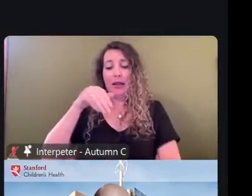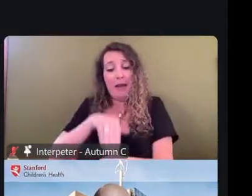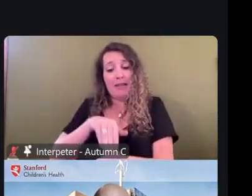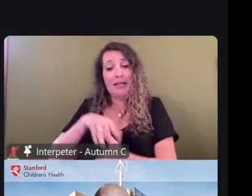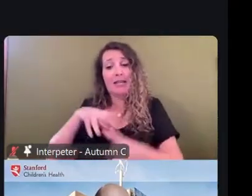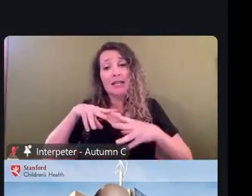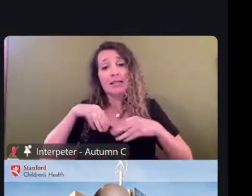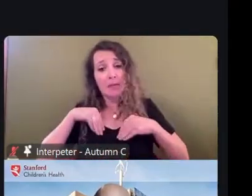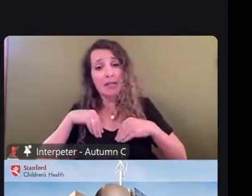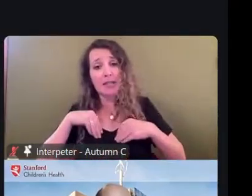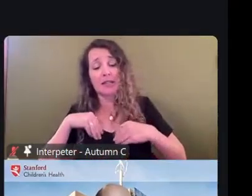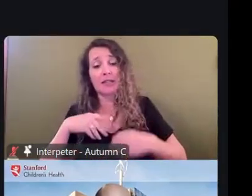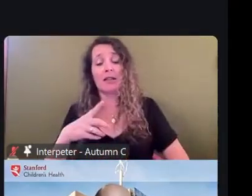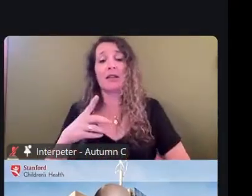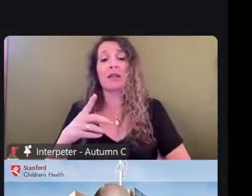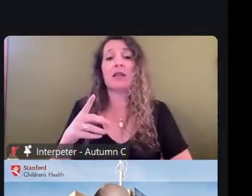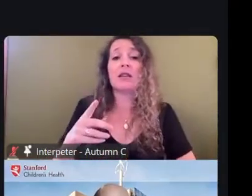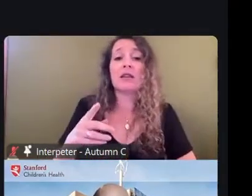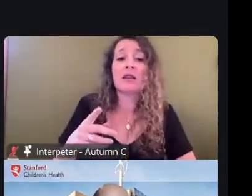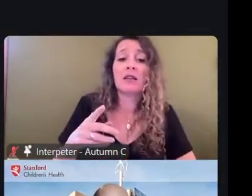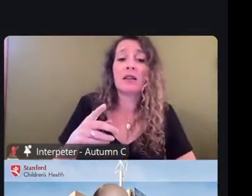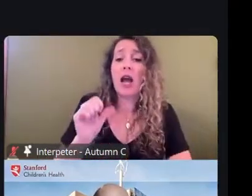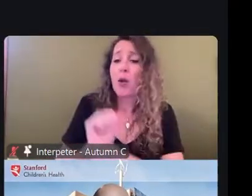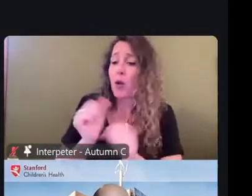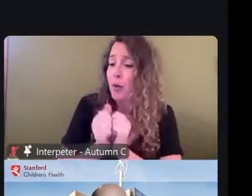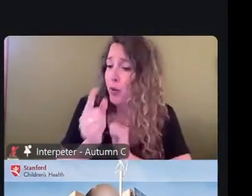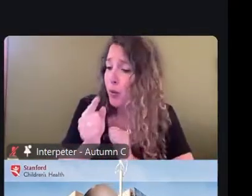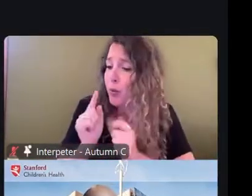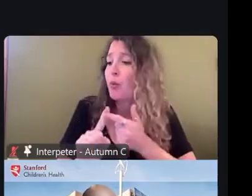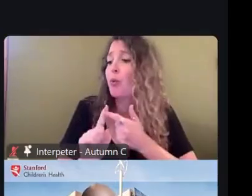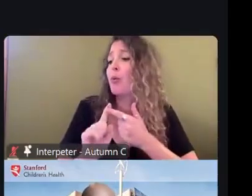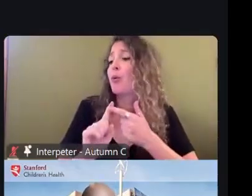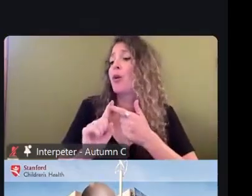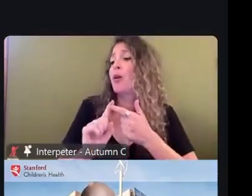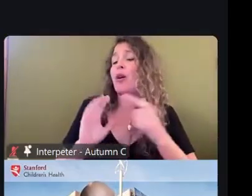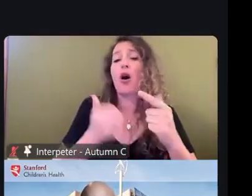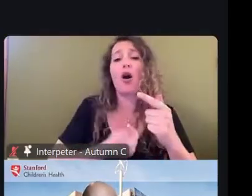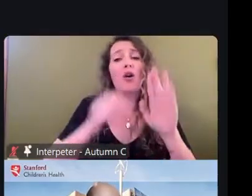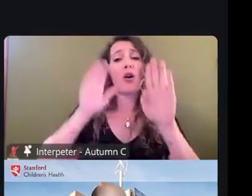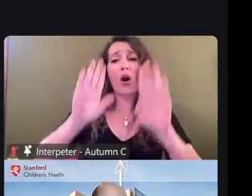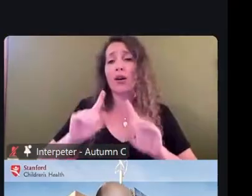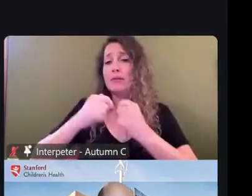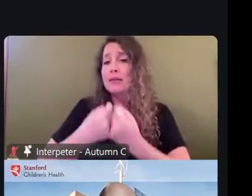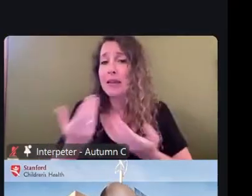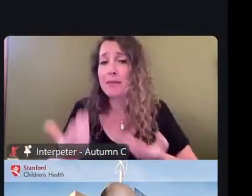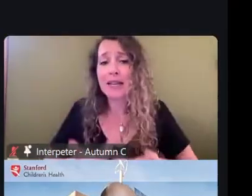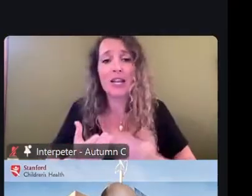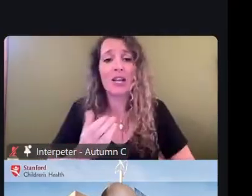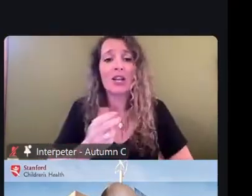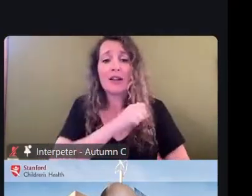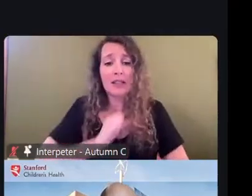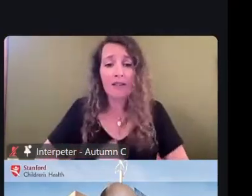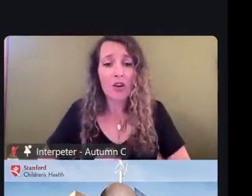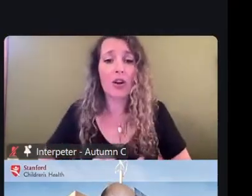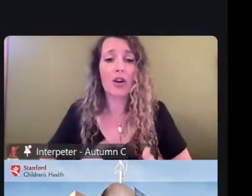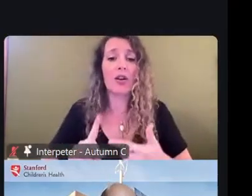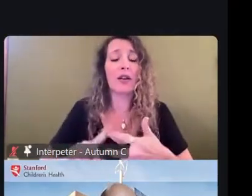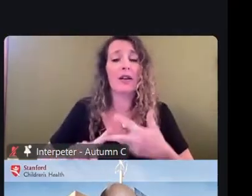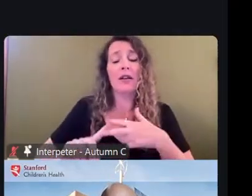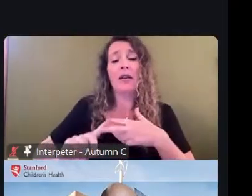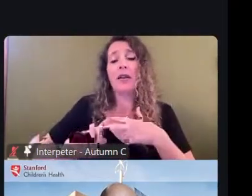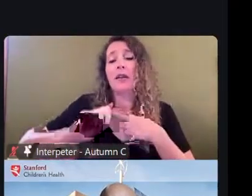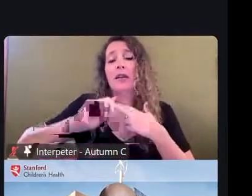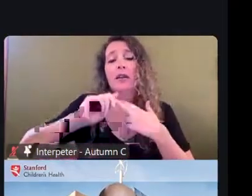acceptance, because I work with you and our remarkable team at Stanford and DM3P,